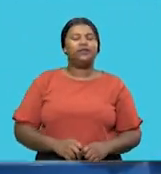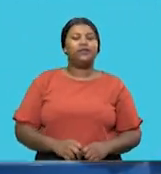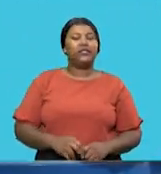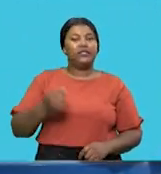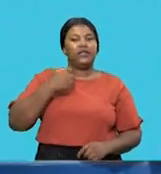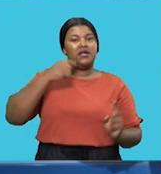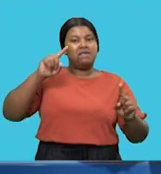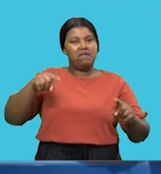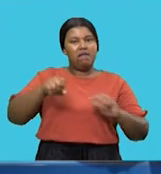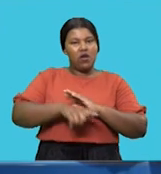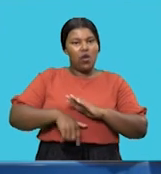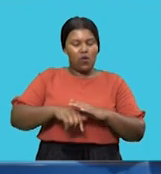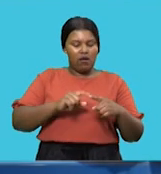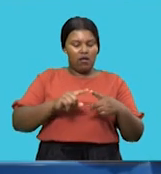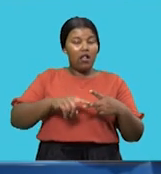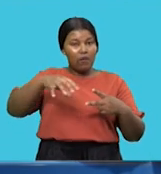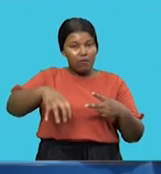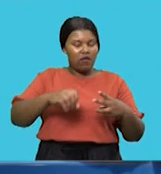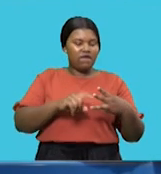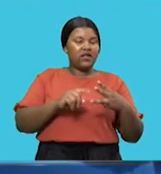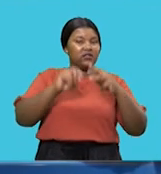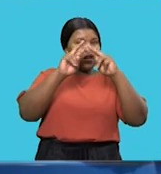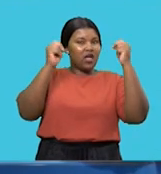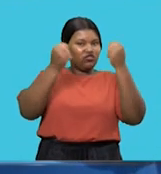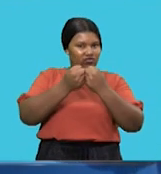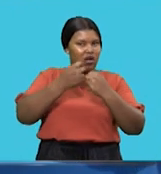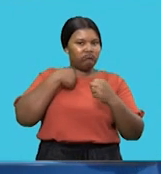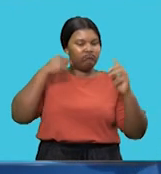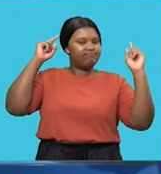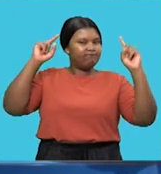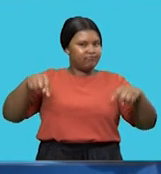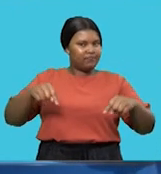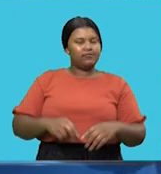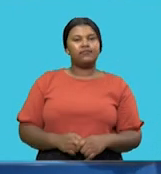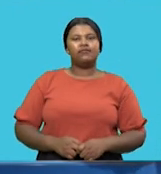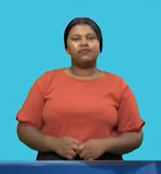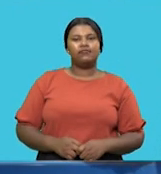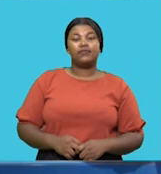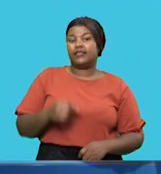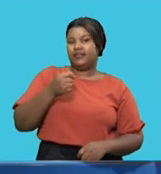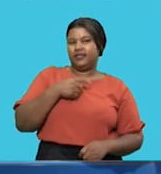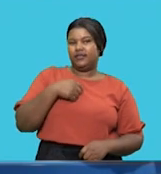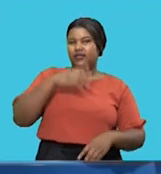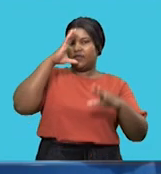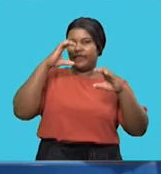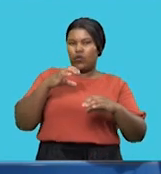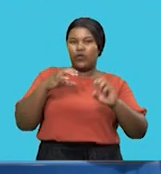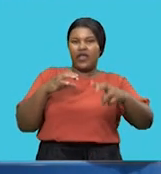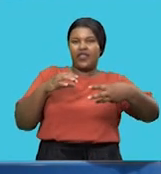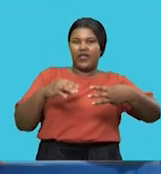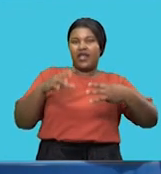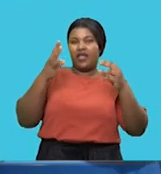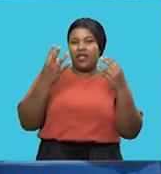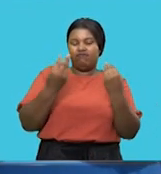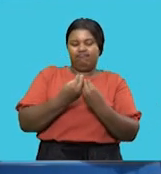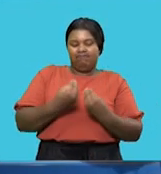the local sphere with the stakeholders on the ground. We have chosen three particular areas today to